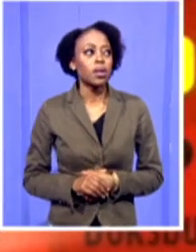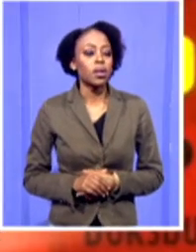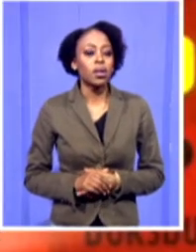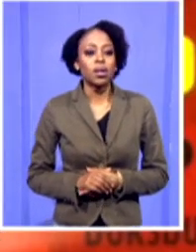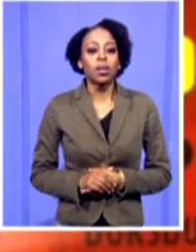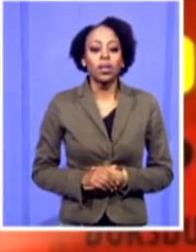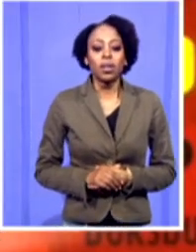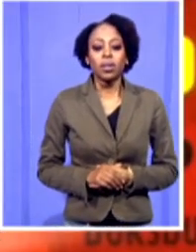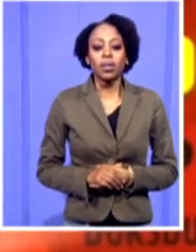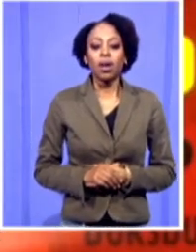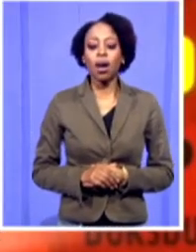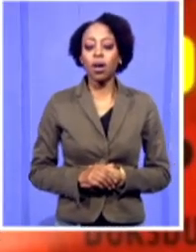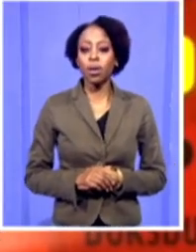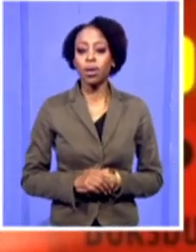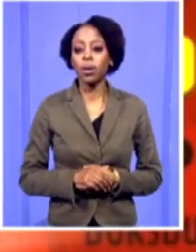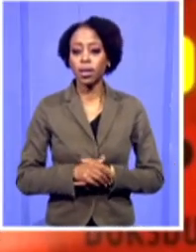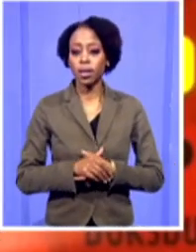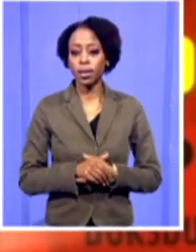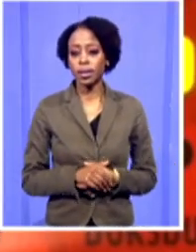Thank you, comrades.